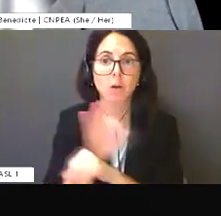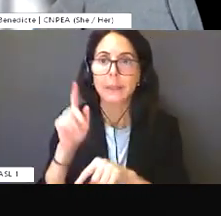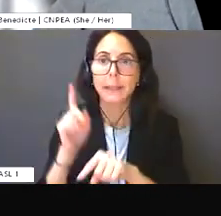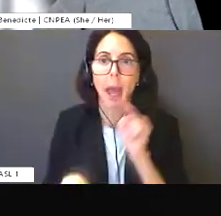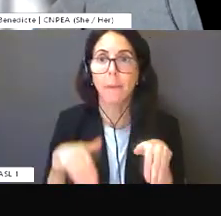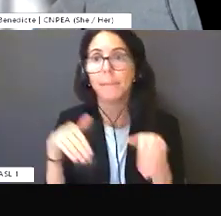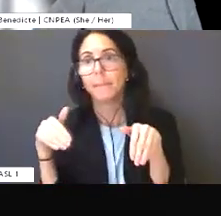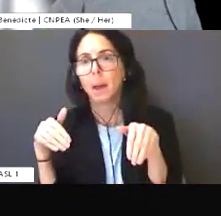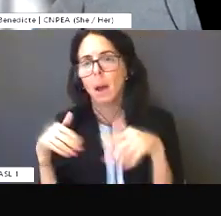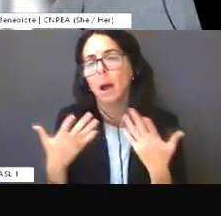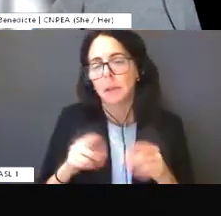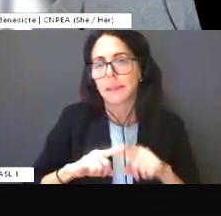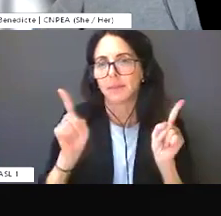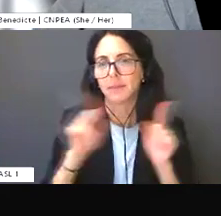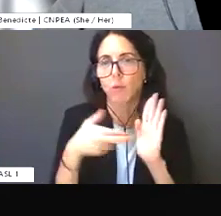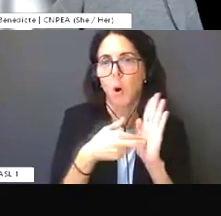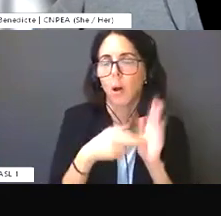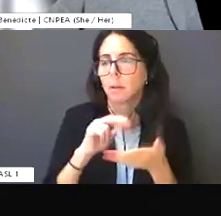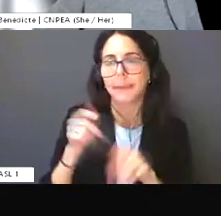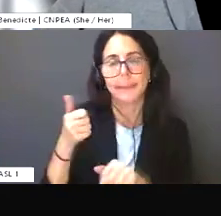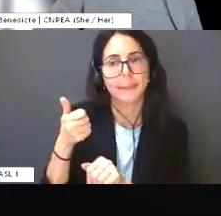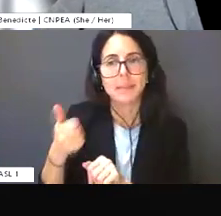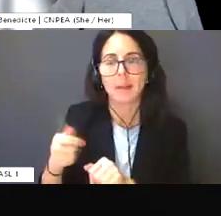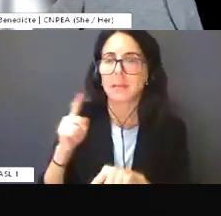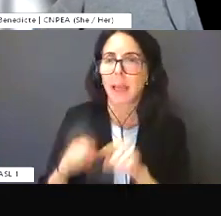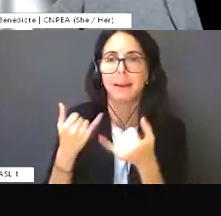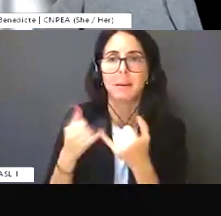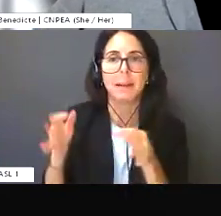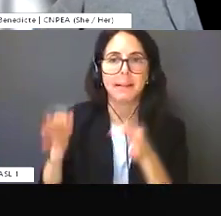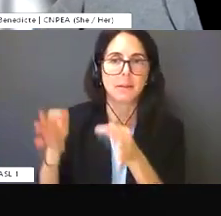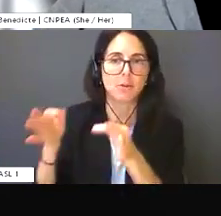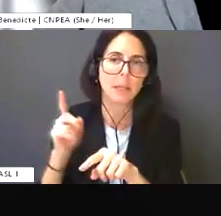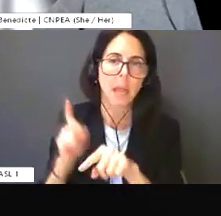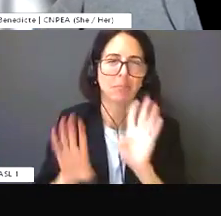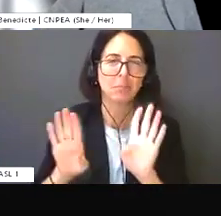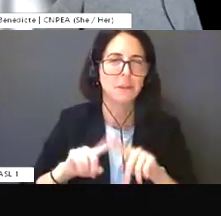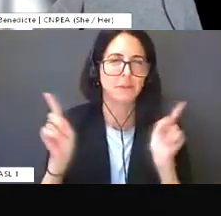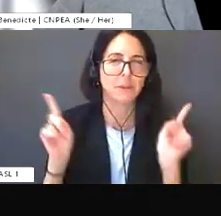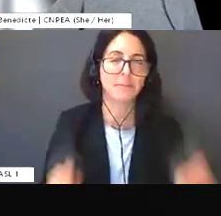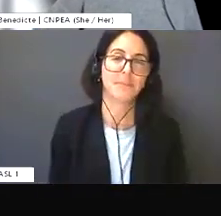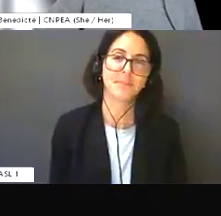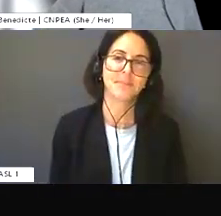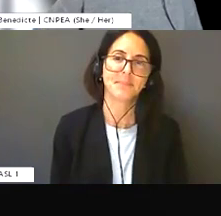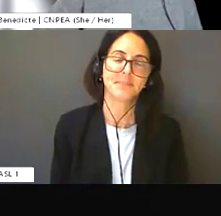your role is different because they can't make those autonomous decisions. I think